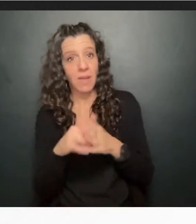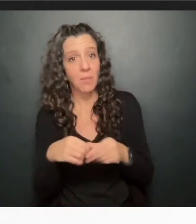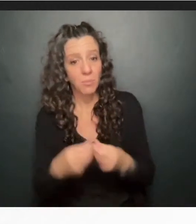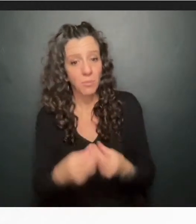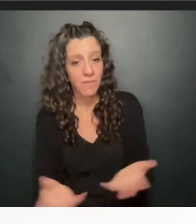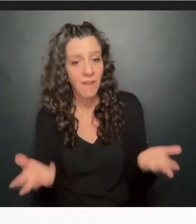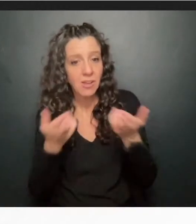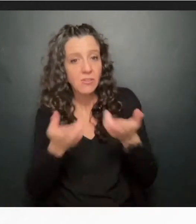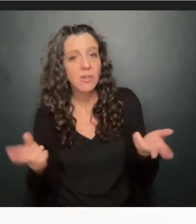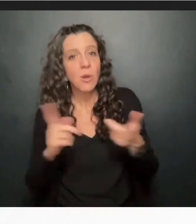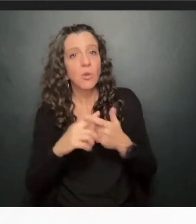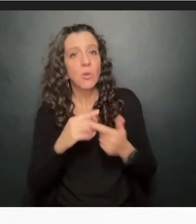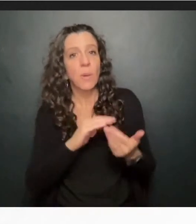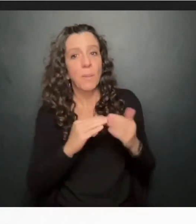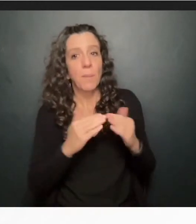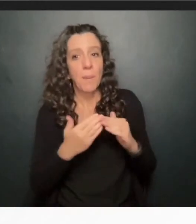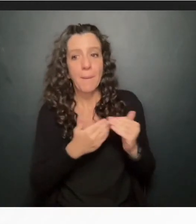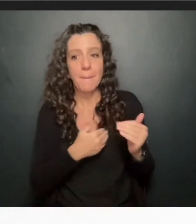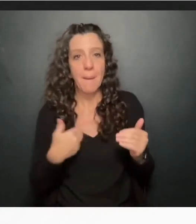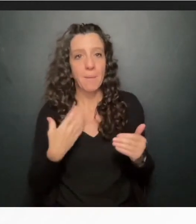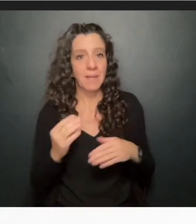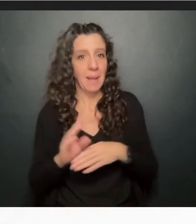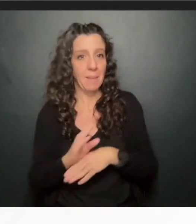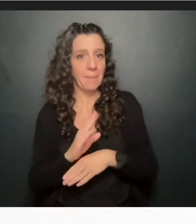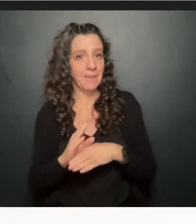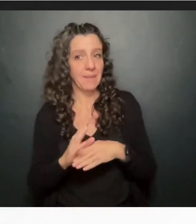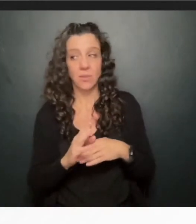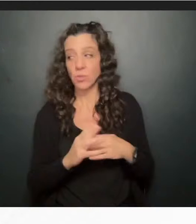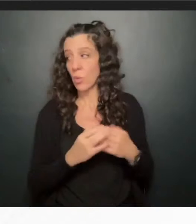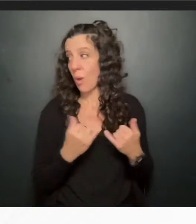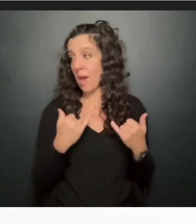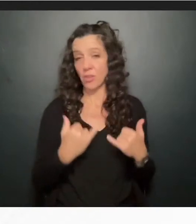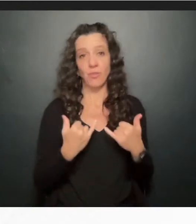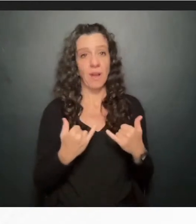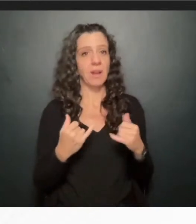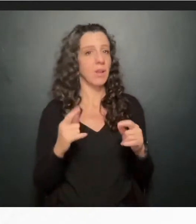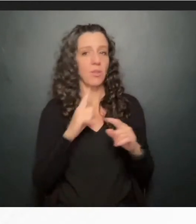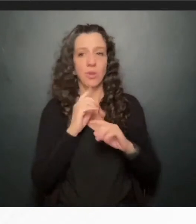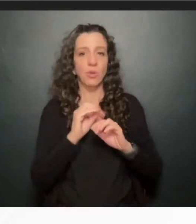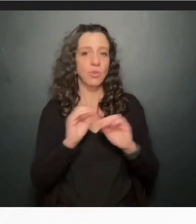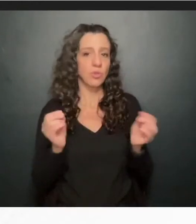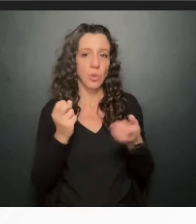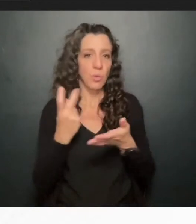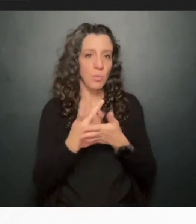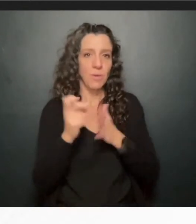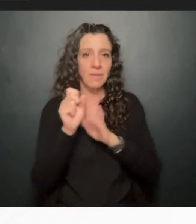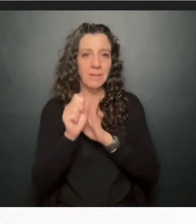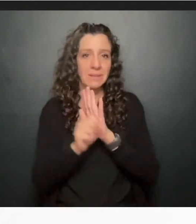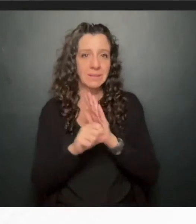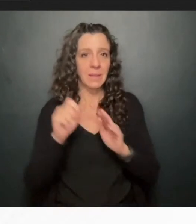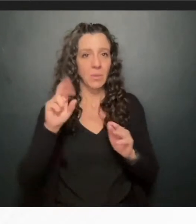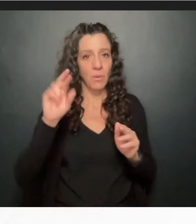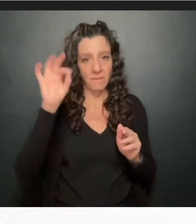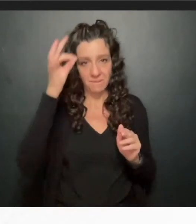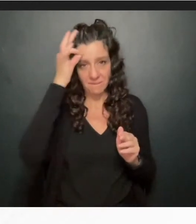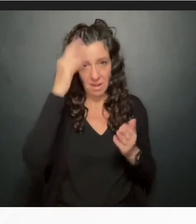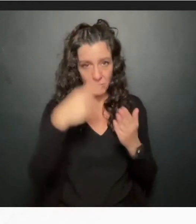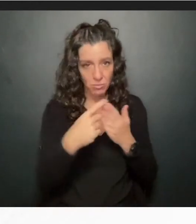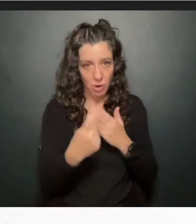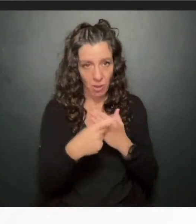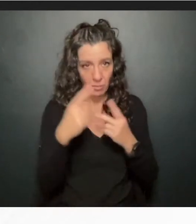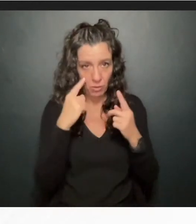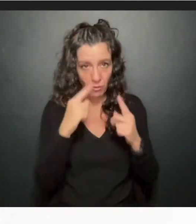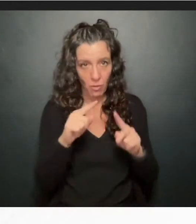community members and businesses. So as of right now, there are no approved state or federal programs